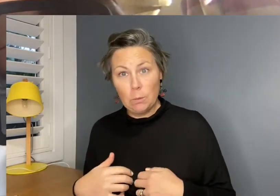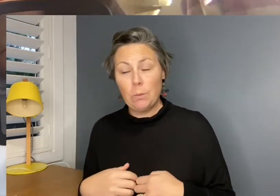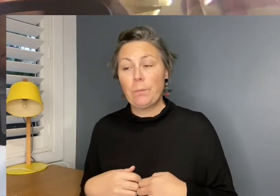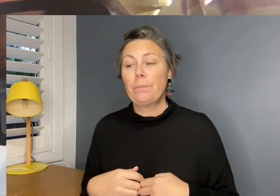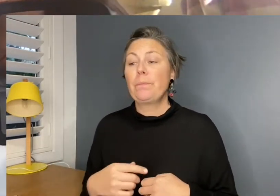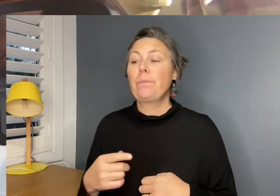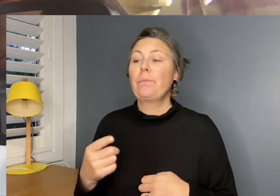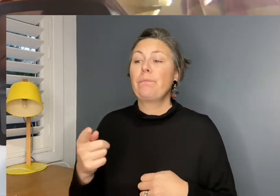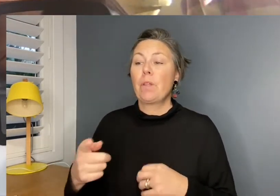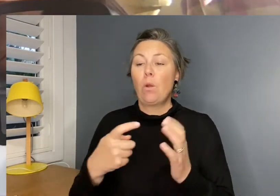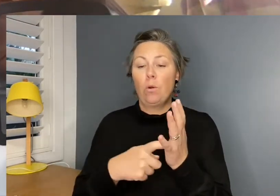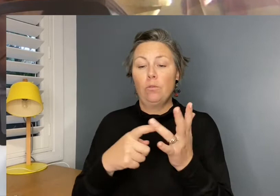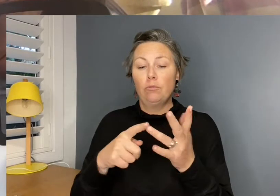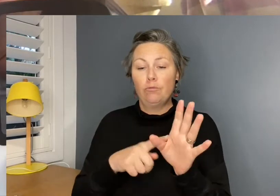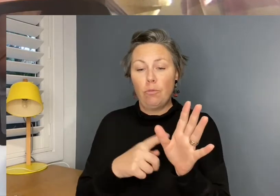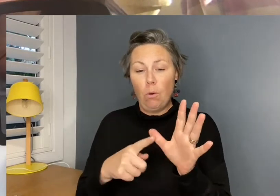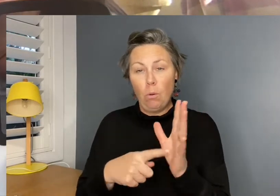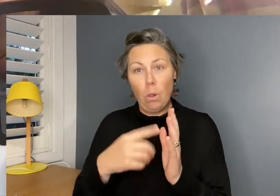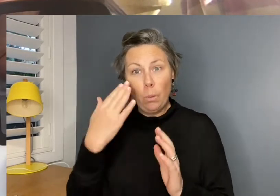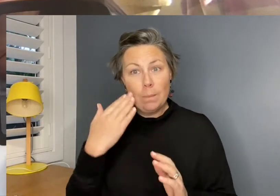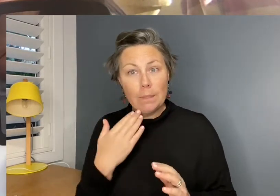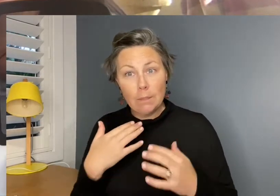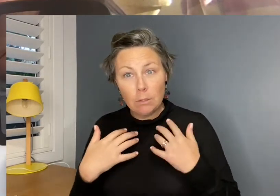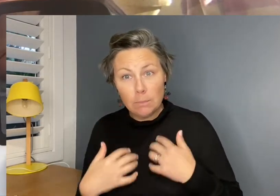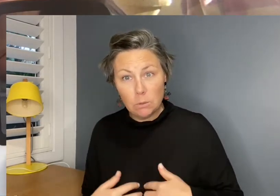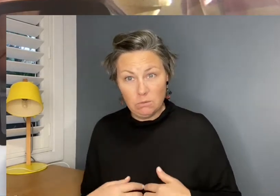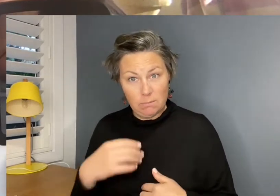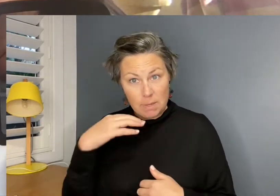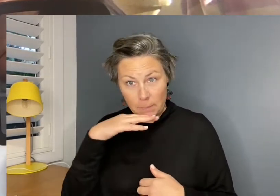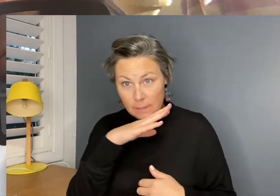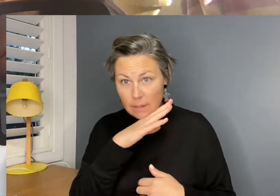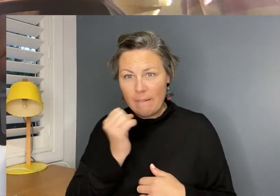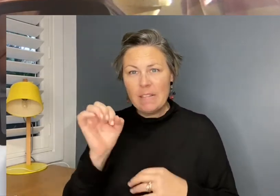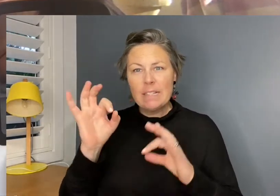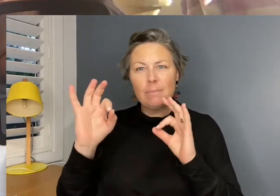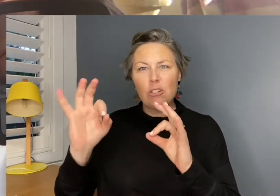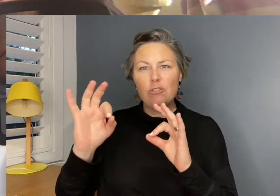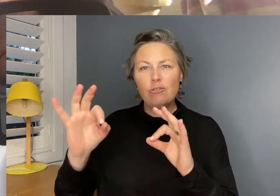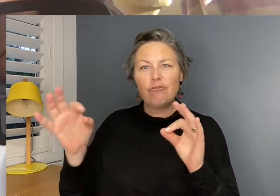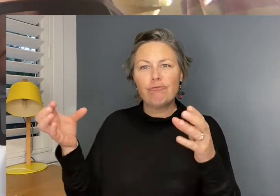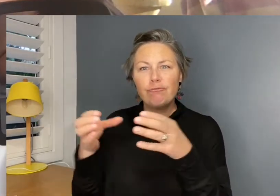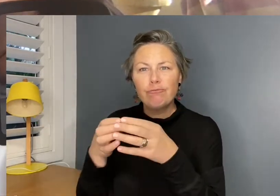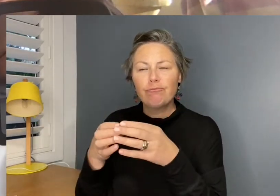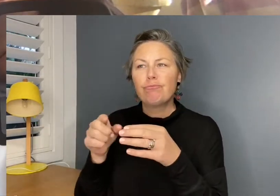Yeah. Had a great midwife. She was super supportive, got along with her really well.